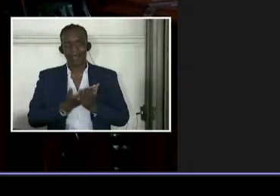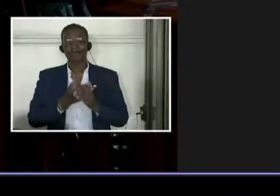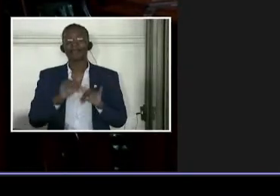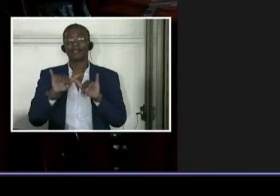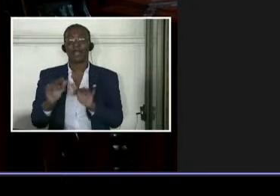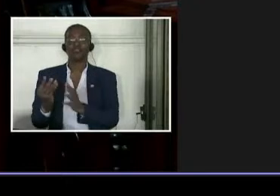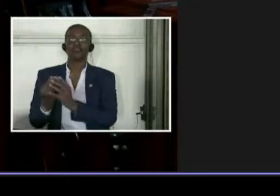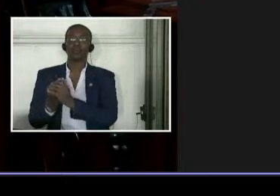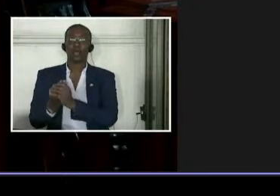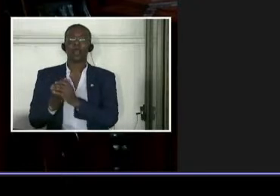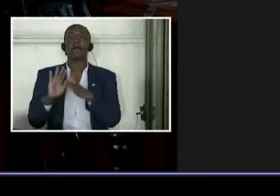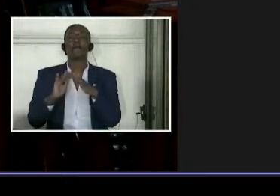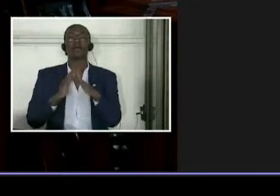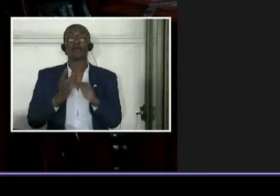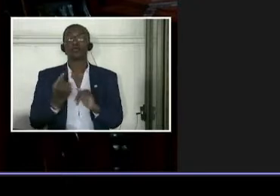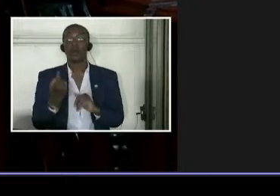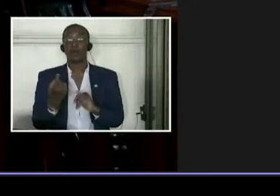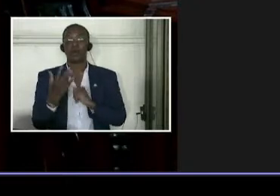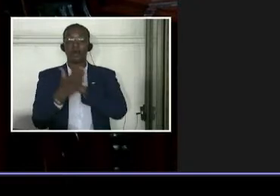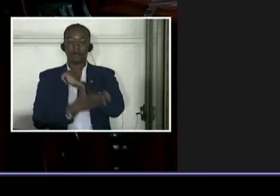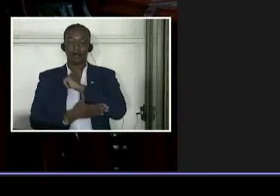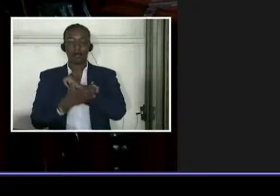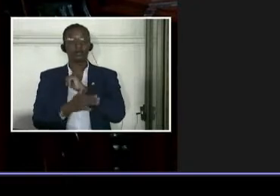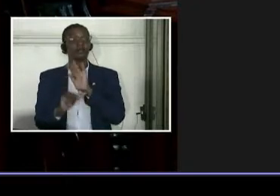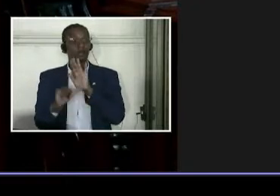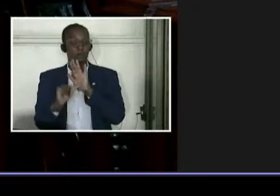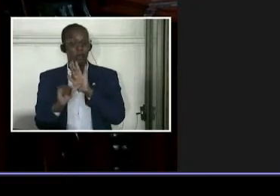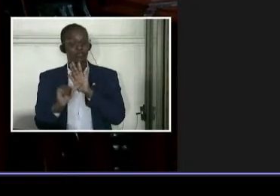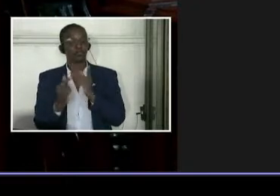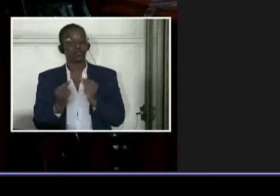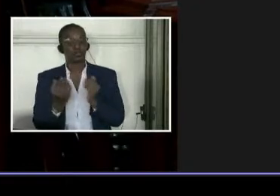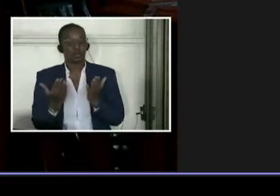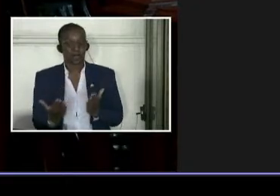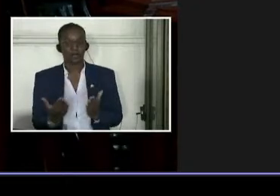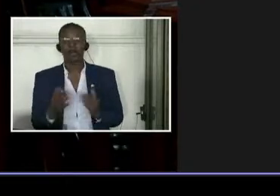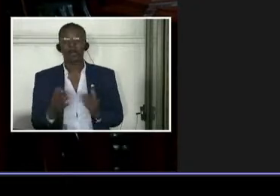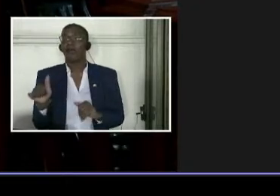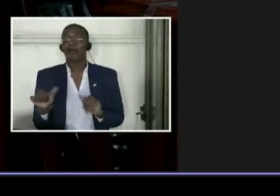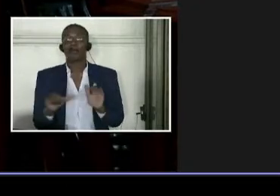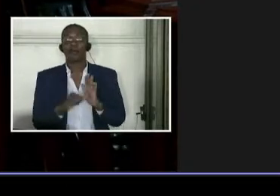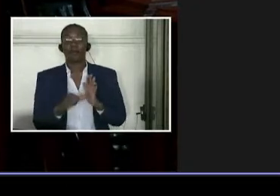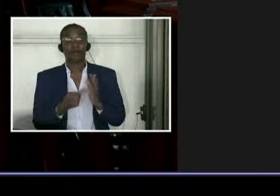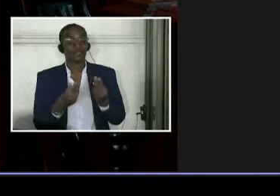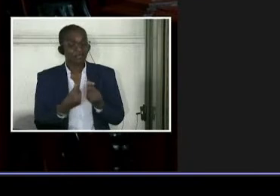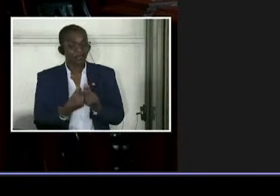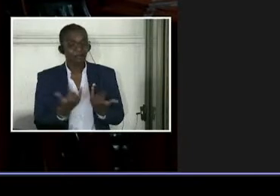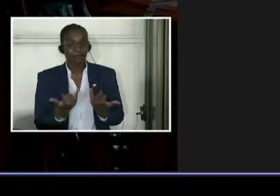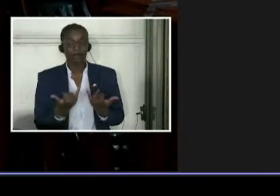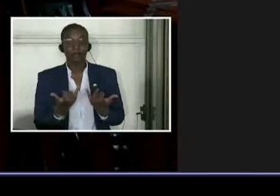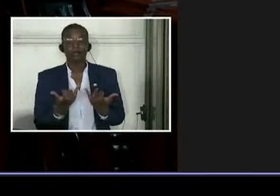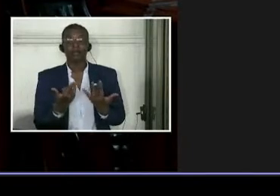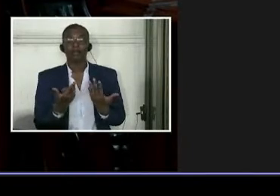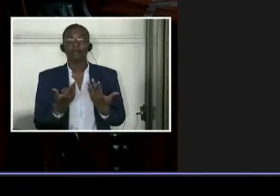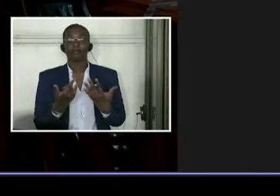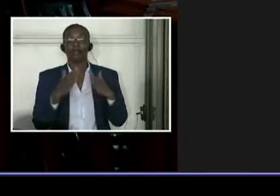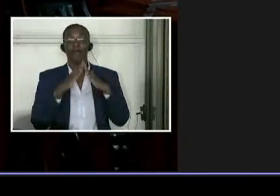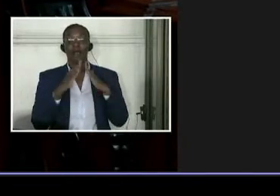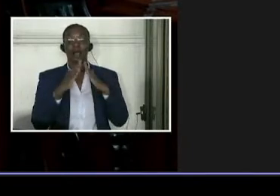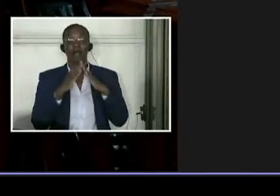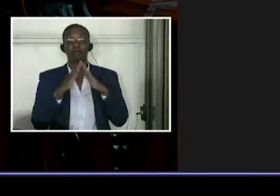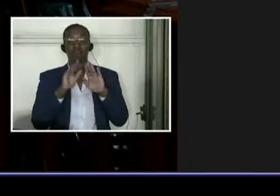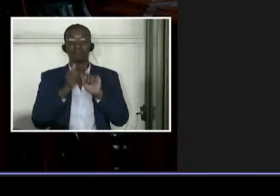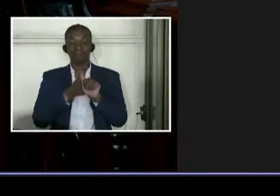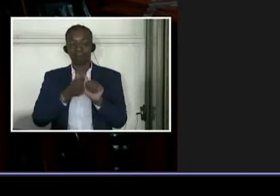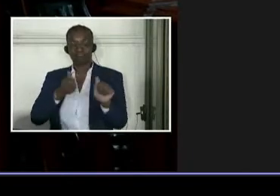side, because we are one country. It's very, very important. On another important issue, the fact that housing backlog is a moving target, which